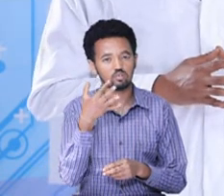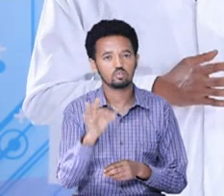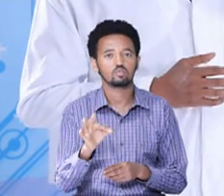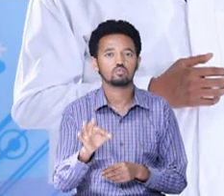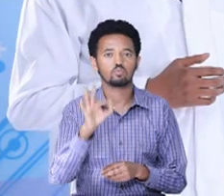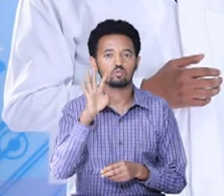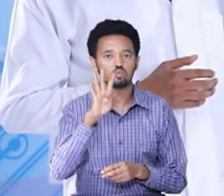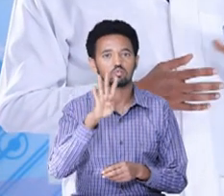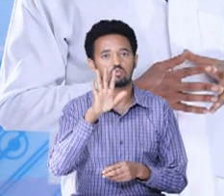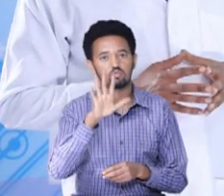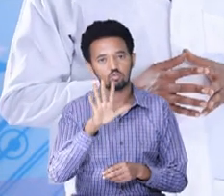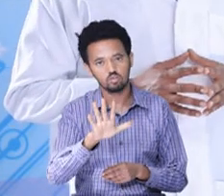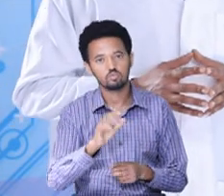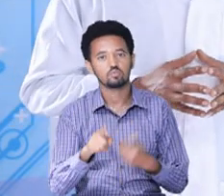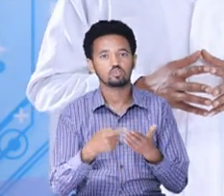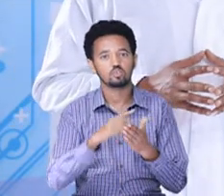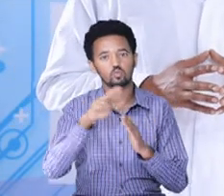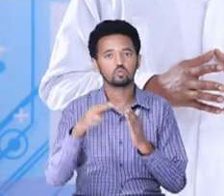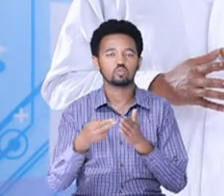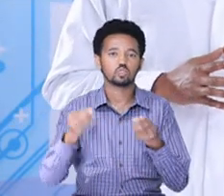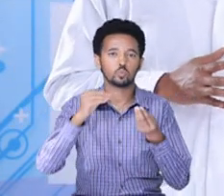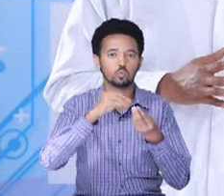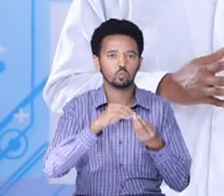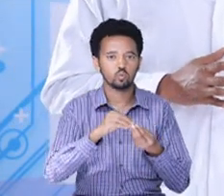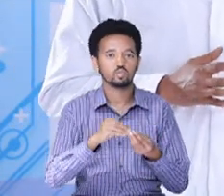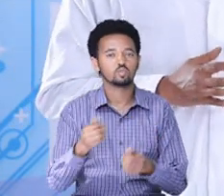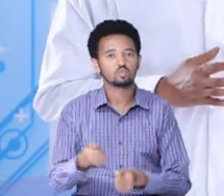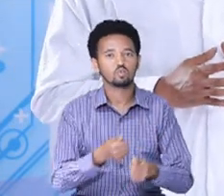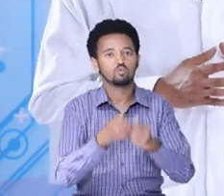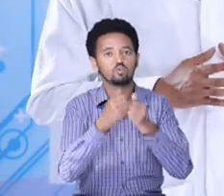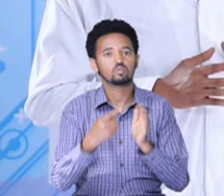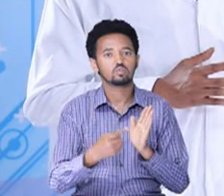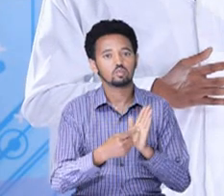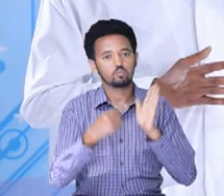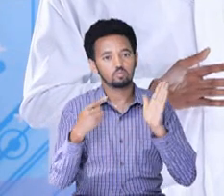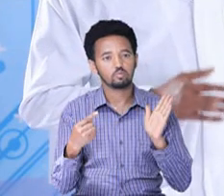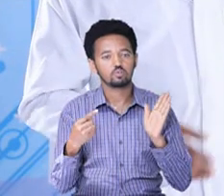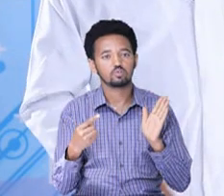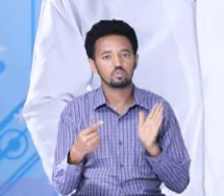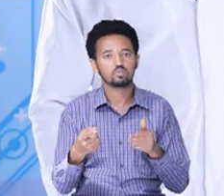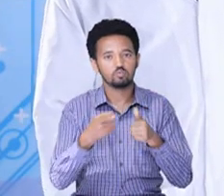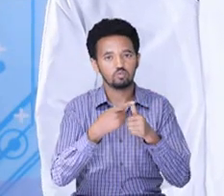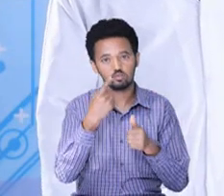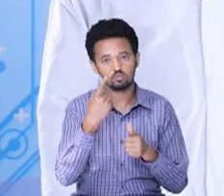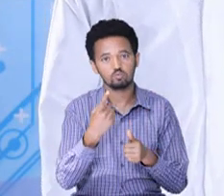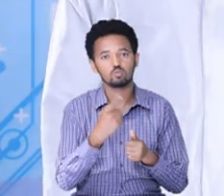1945. This unit includes the following subtopic. The first